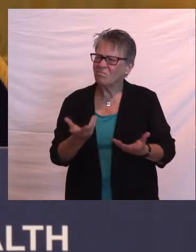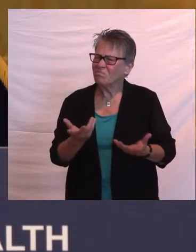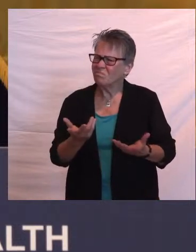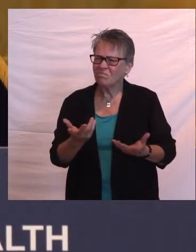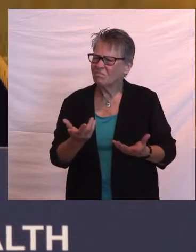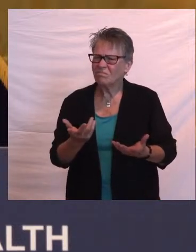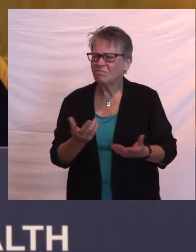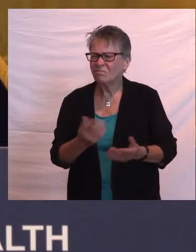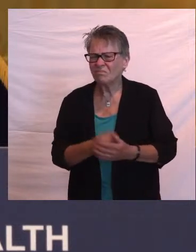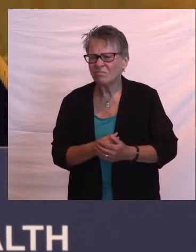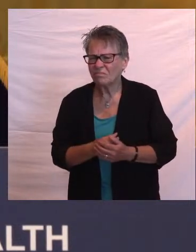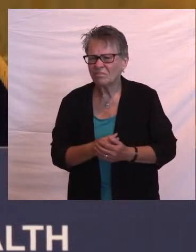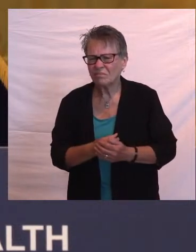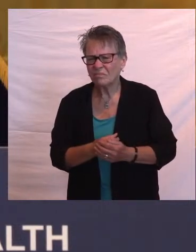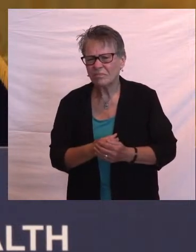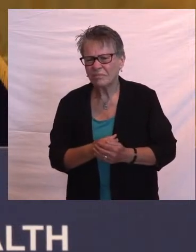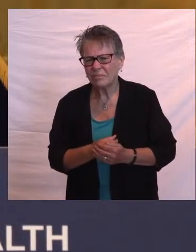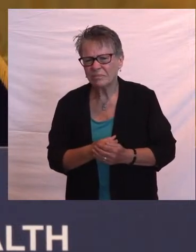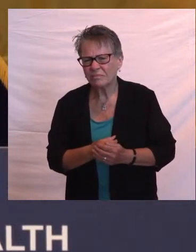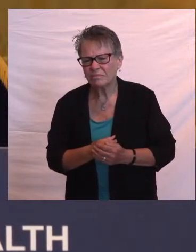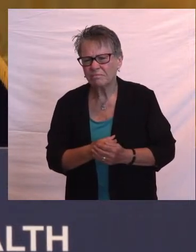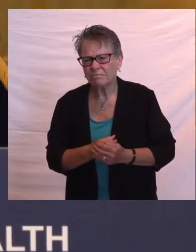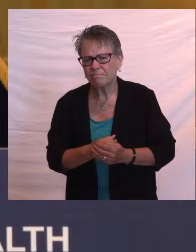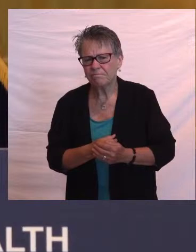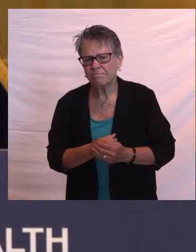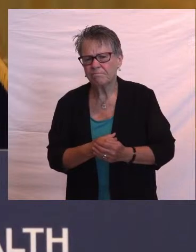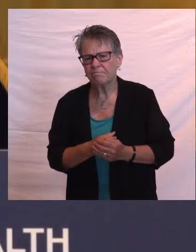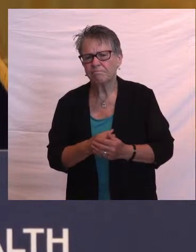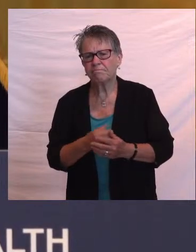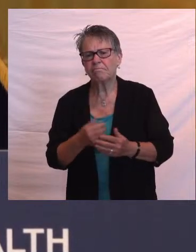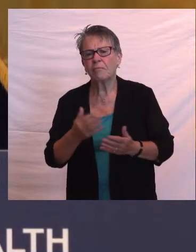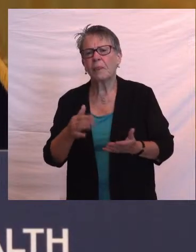Let me address the last two first.